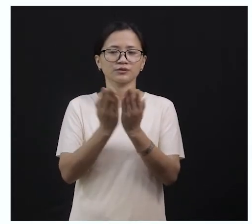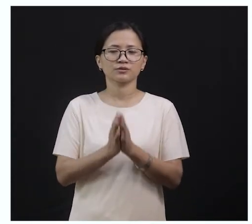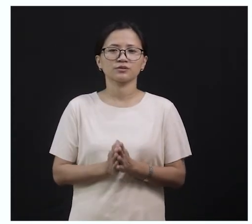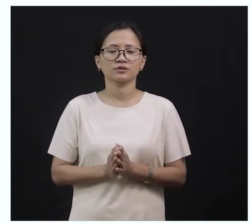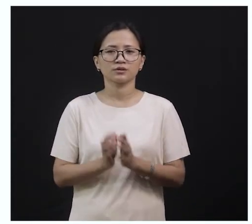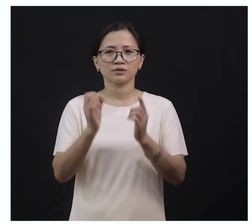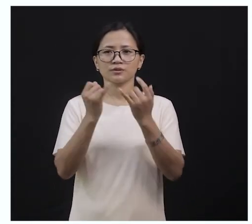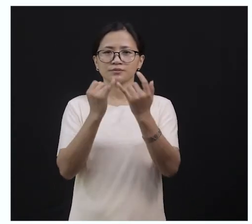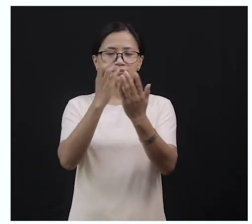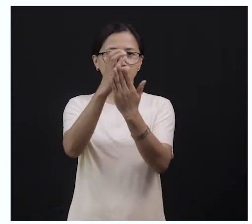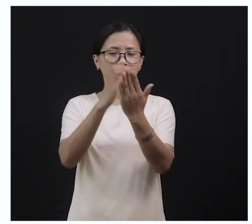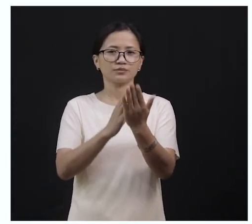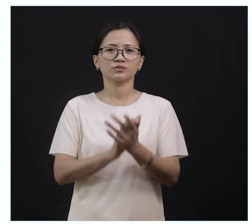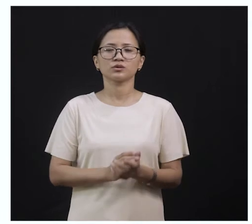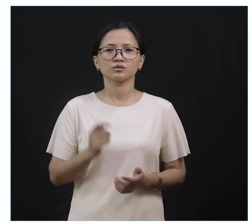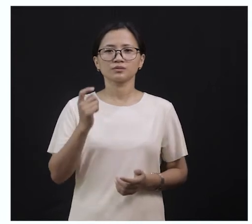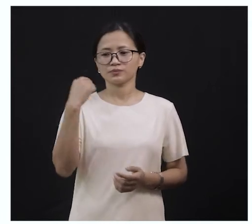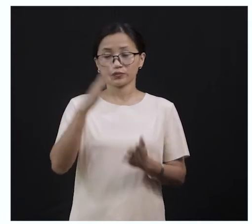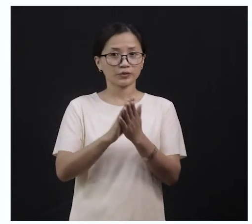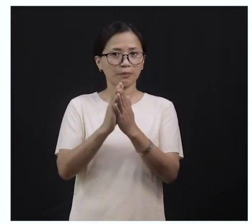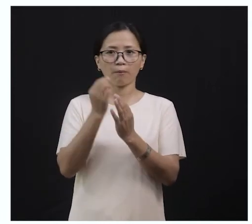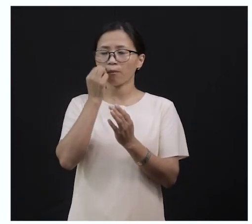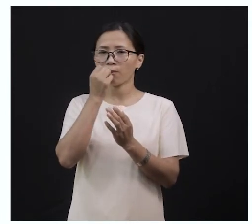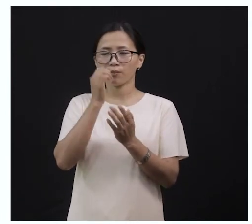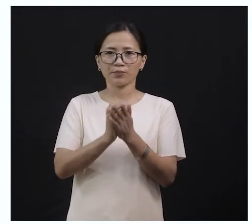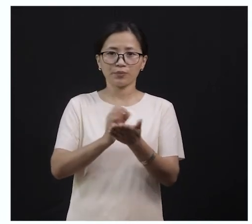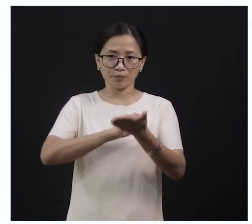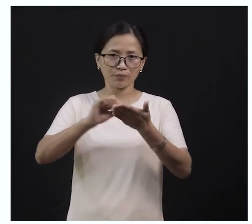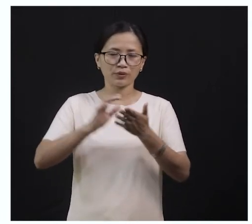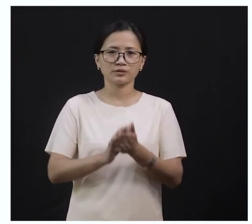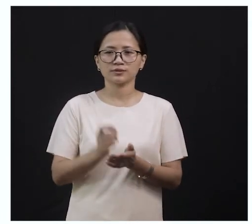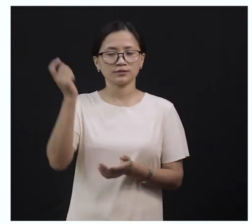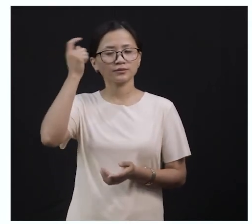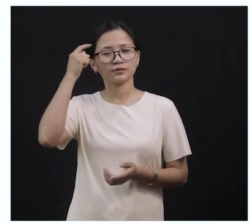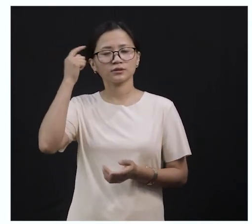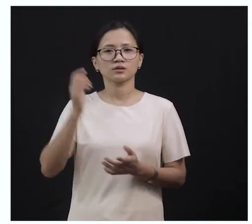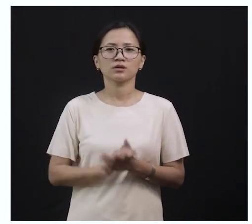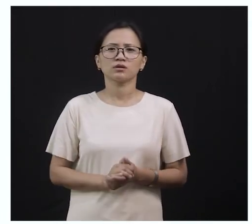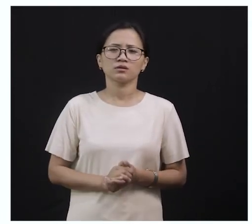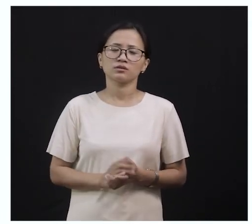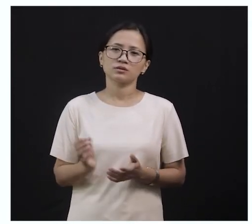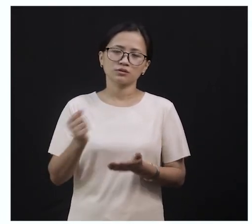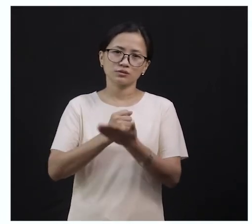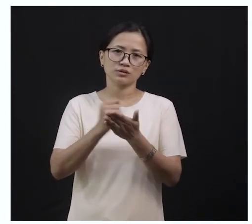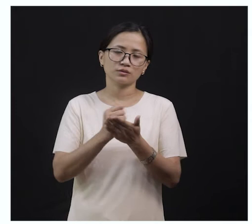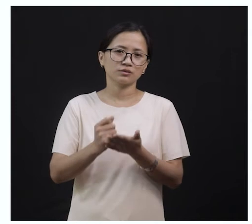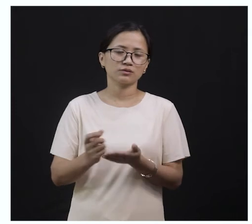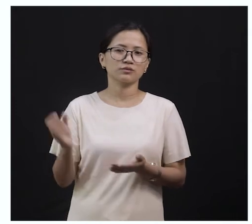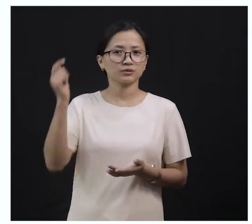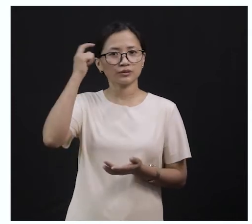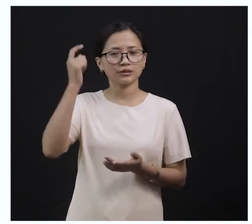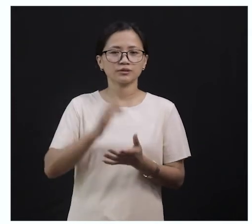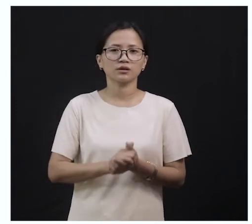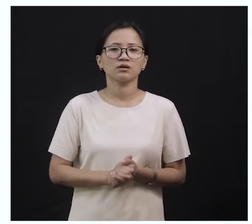poem who the poet is thanking, right? Earlier, I've told you, let's all try to recall once more. I've